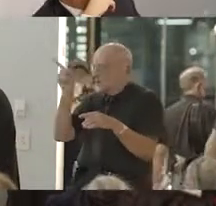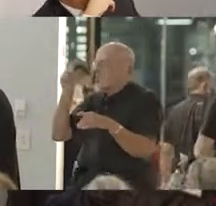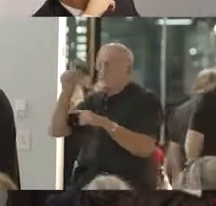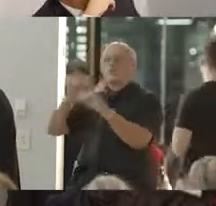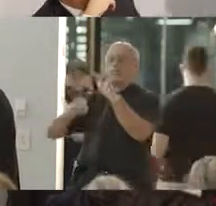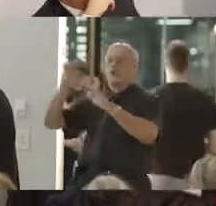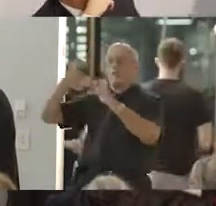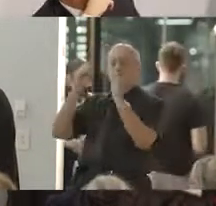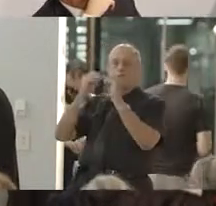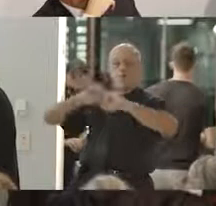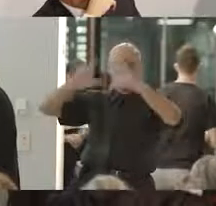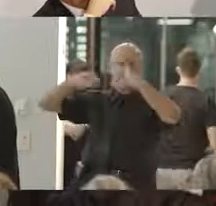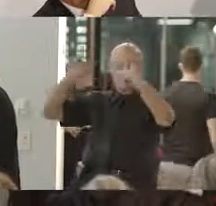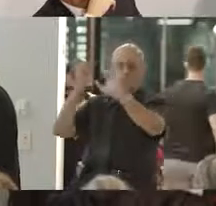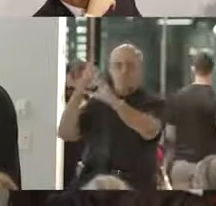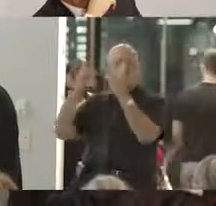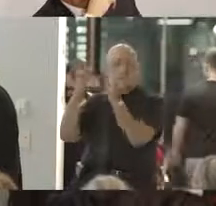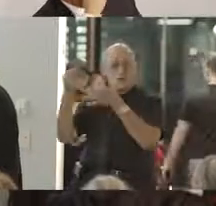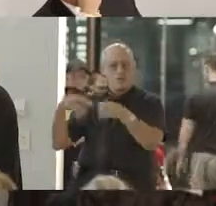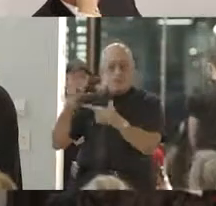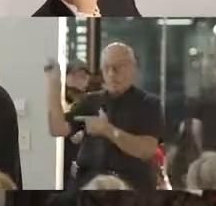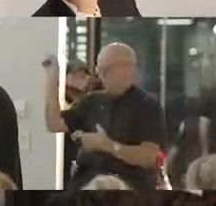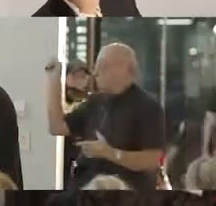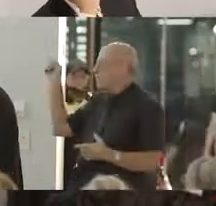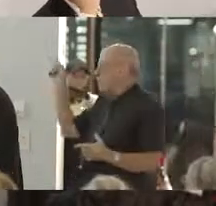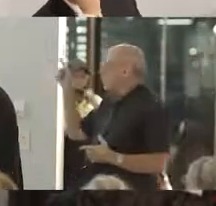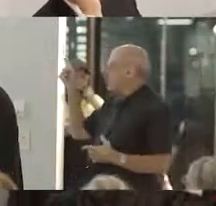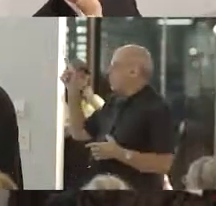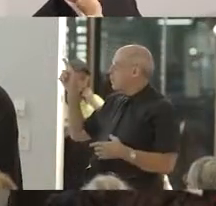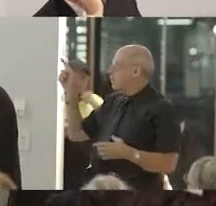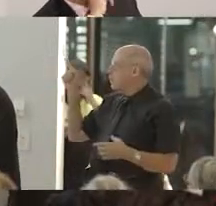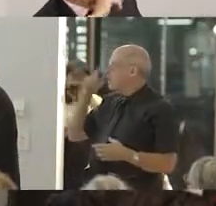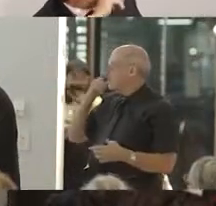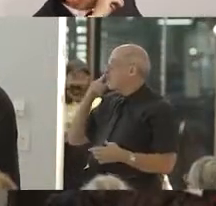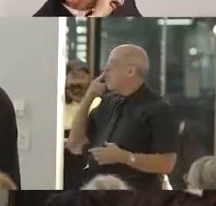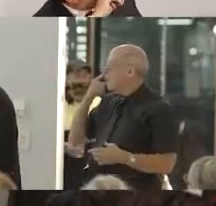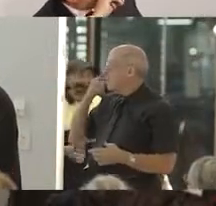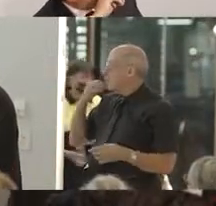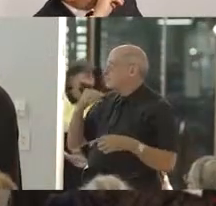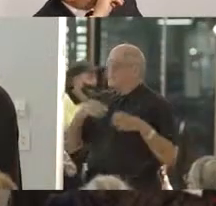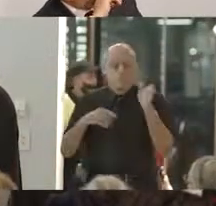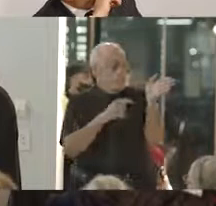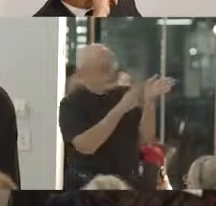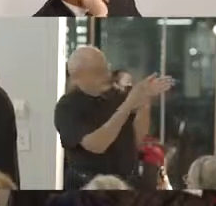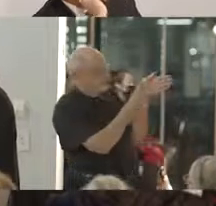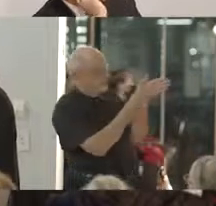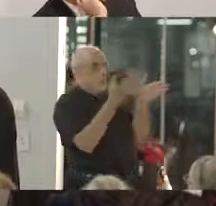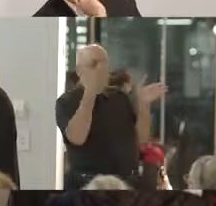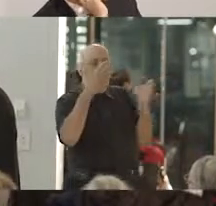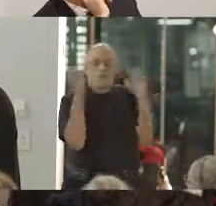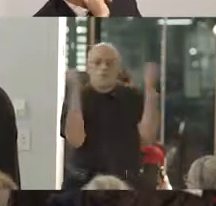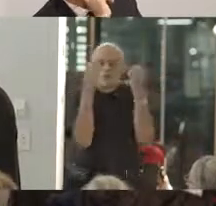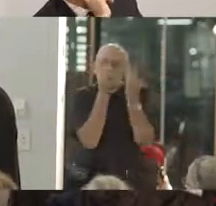come back to you with more visuals, but I can try and explain a little bit while we're here. Basically, the area in front of the Winter